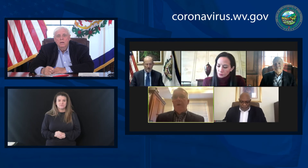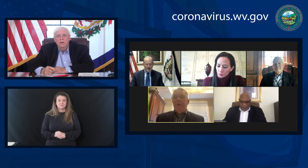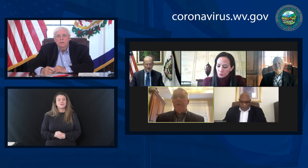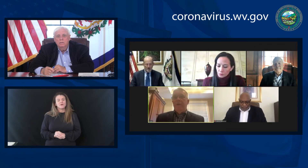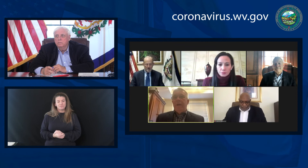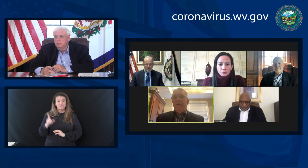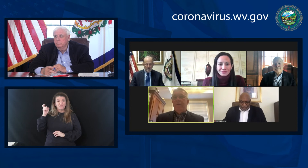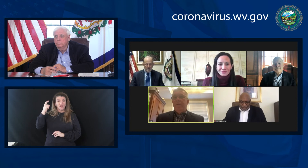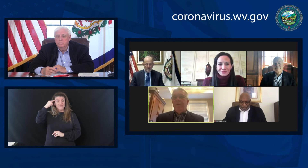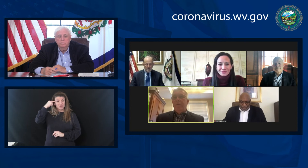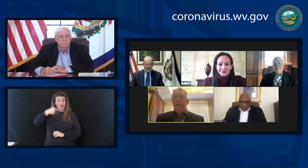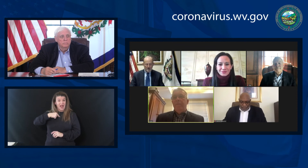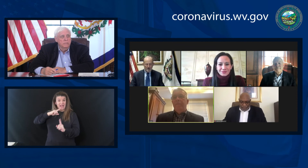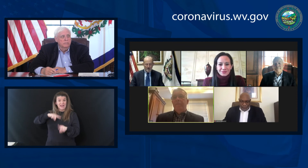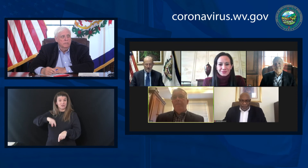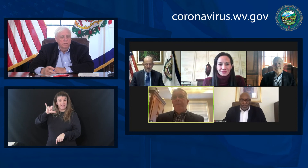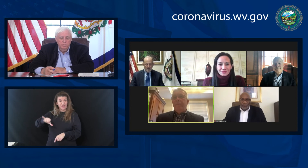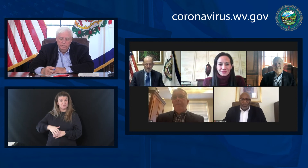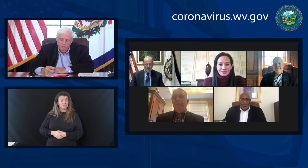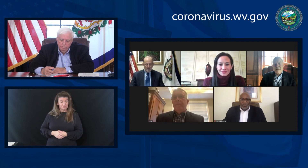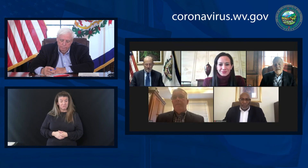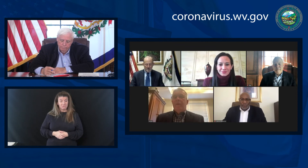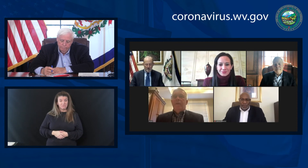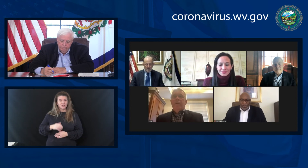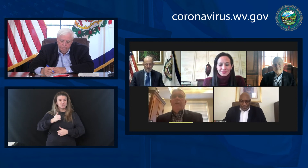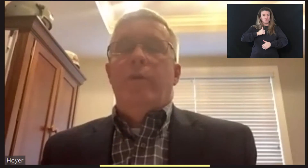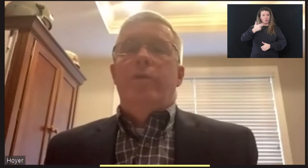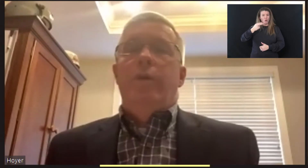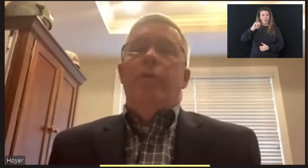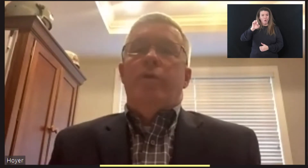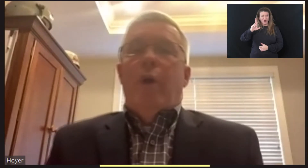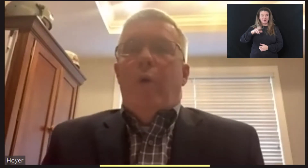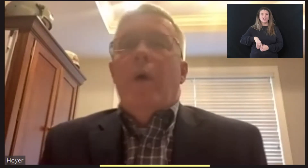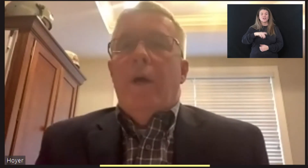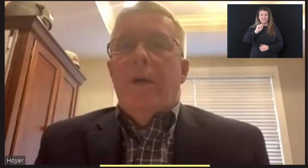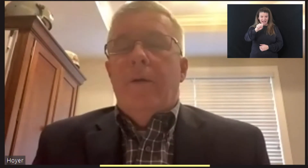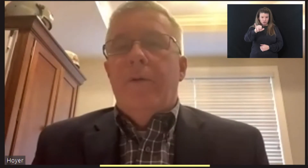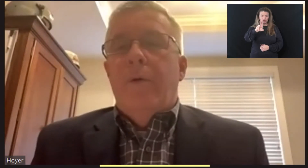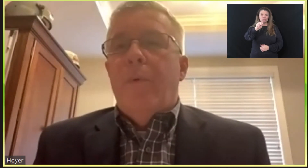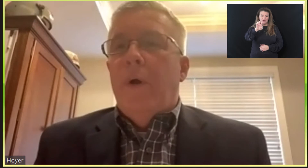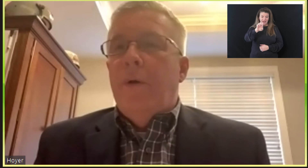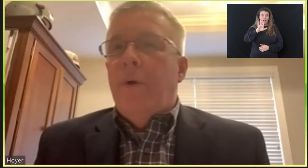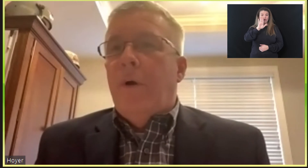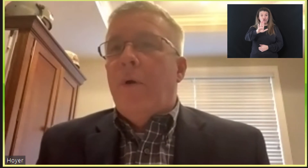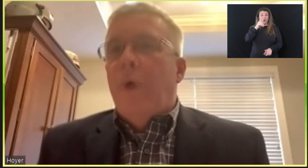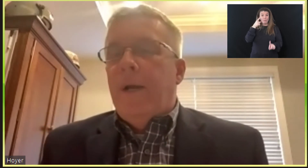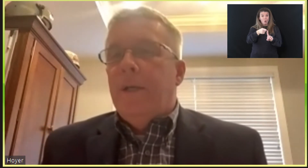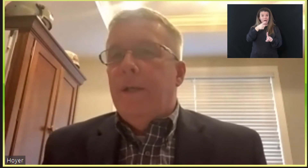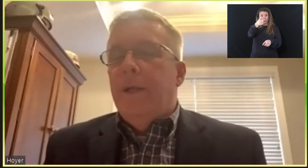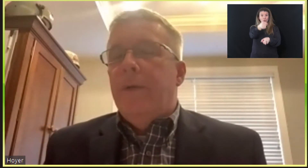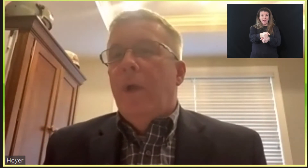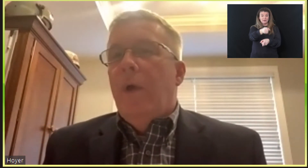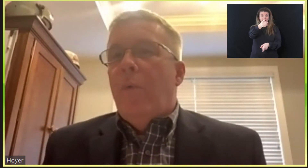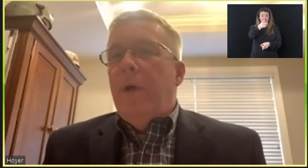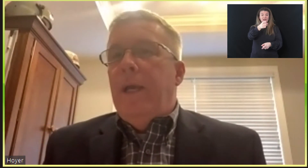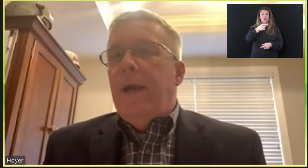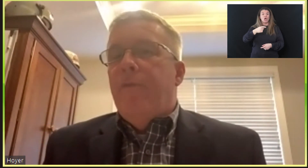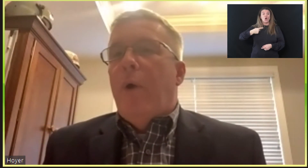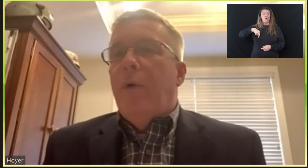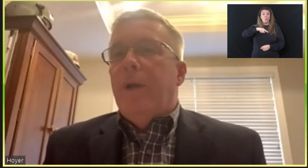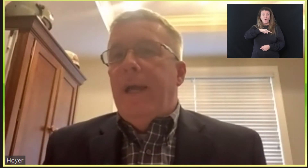Governor, I can handle this if you want. Yes, sir, please. Yeah, so June, to your point, you are correct in that